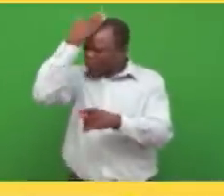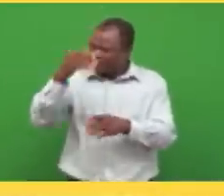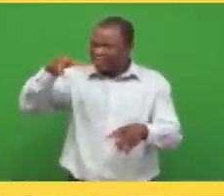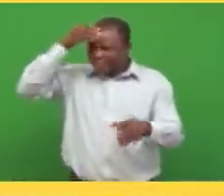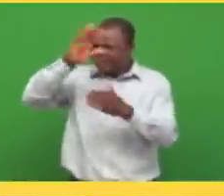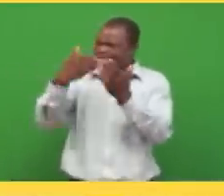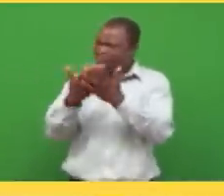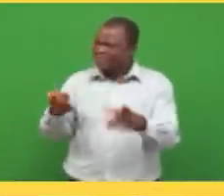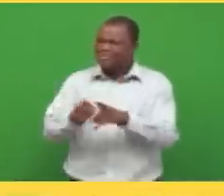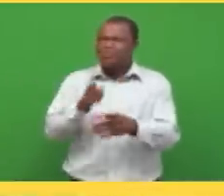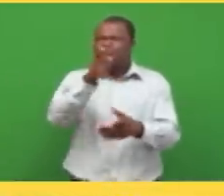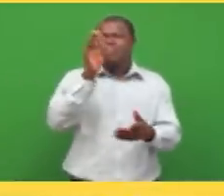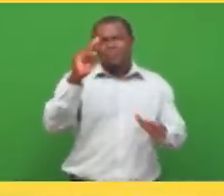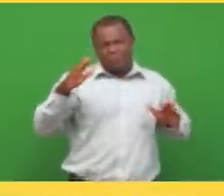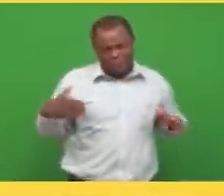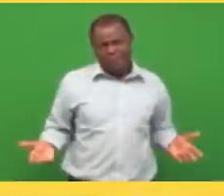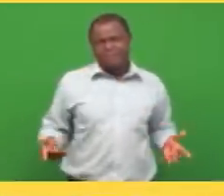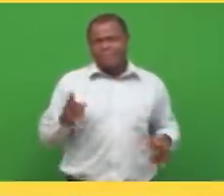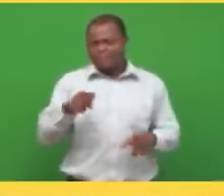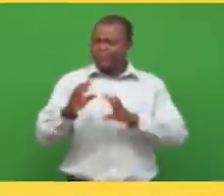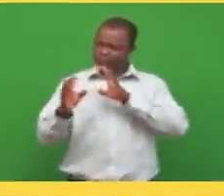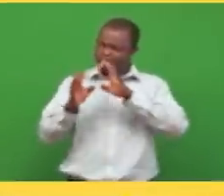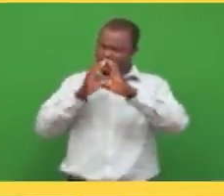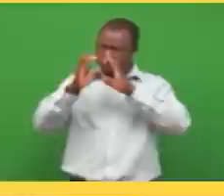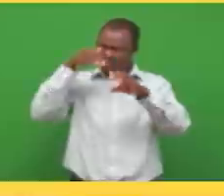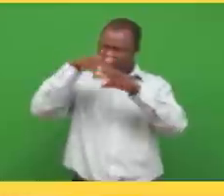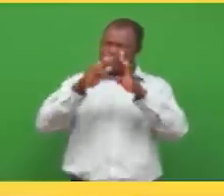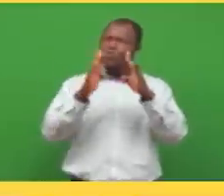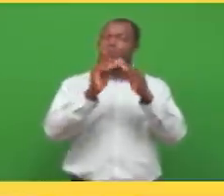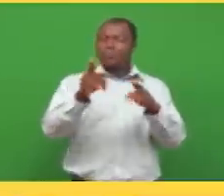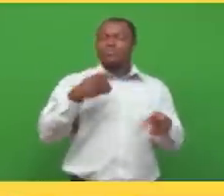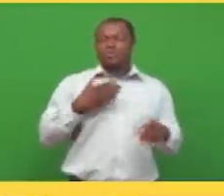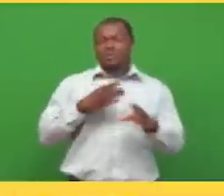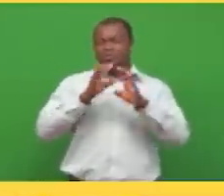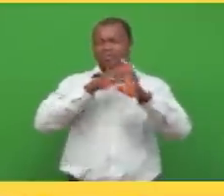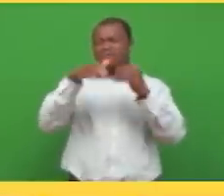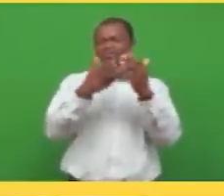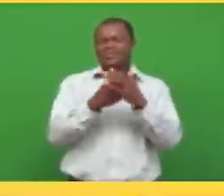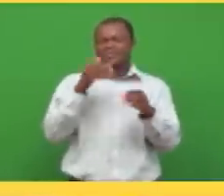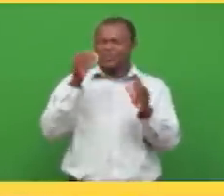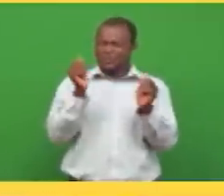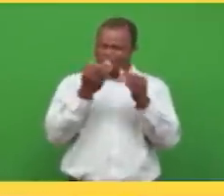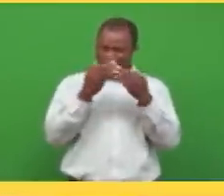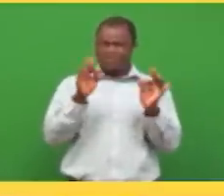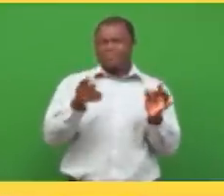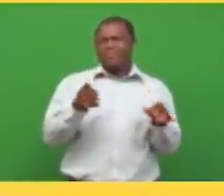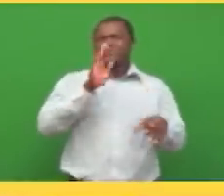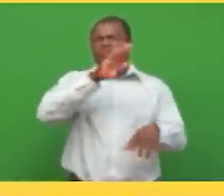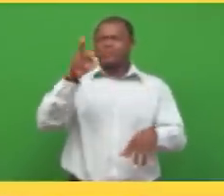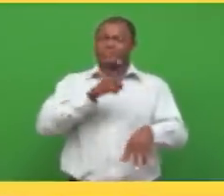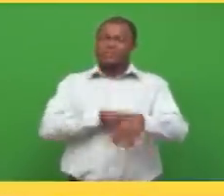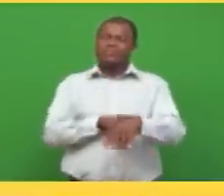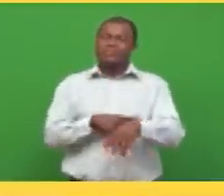muri kutenga furniture here mere tauriranai kanai muzimbabwe tingotaurirana takasununguka chekupesira vamwe humwe hwene